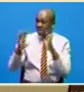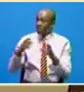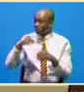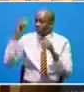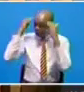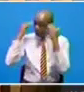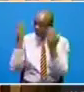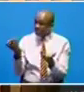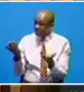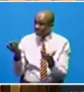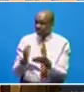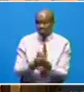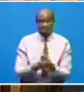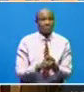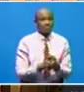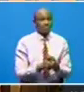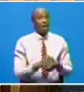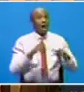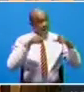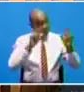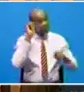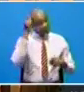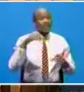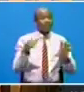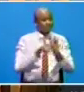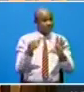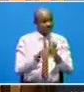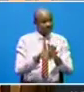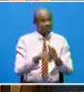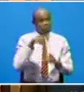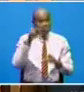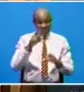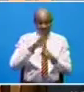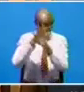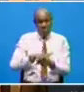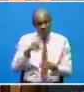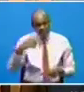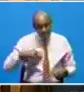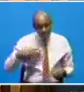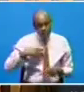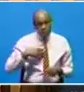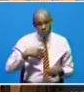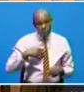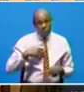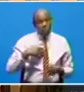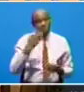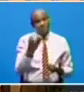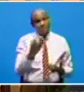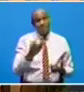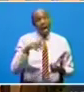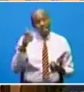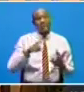court. Mm. Allow Kenyans to participate. Don't intimidate other people. Like they have already started